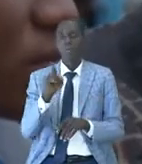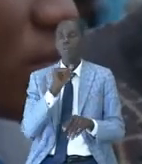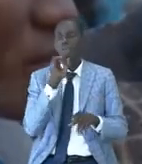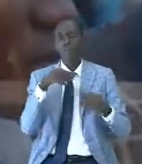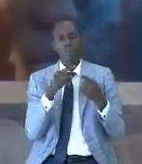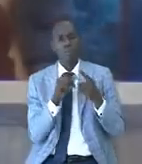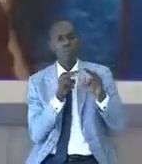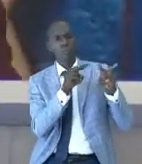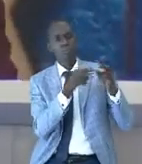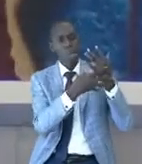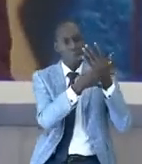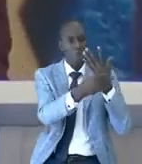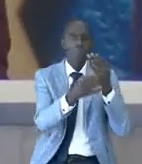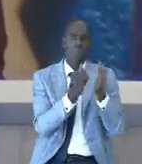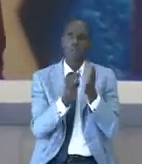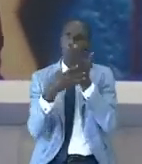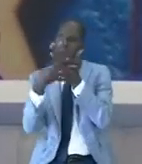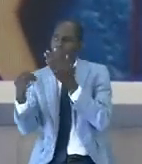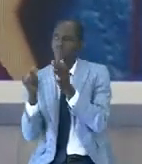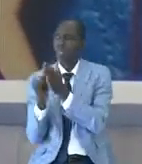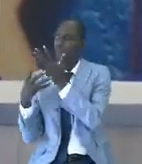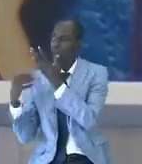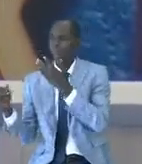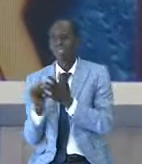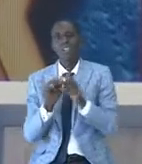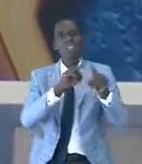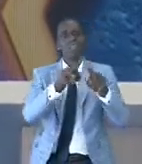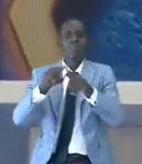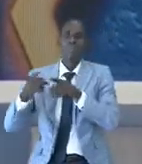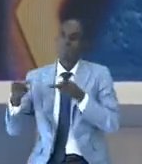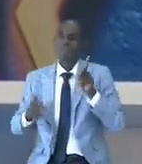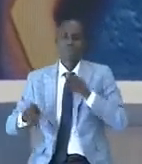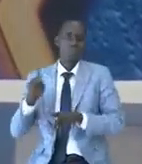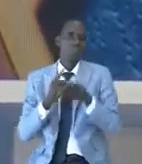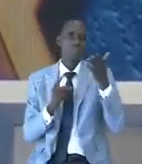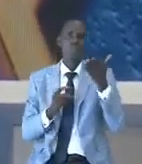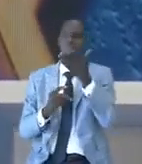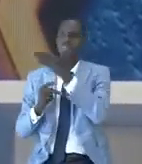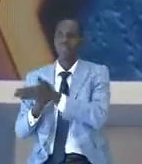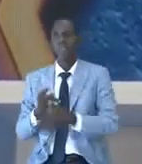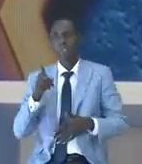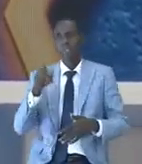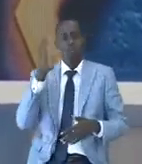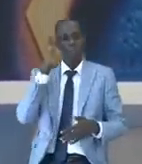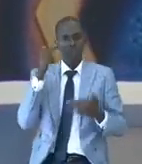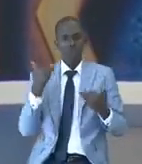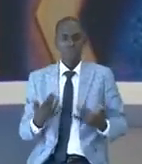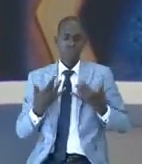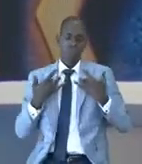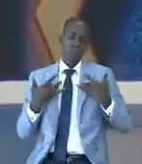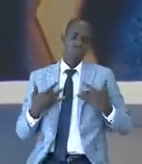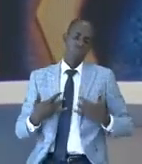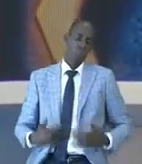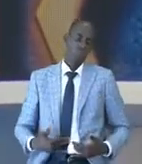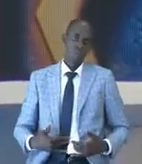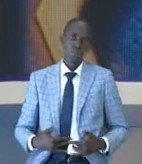look at that and look at that, different people there, and then you say, you depreciate, you